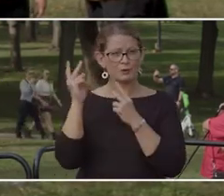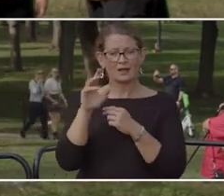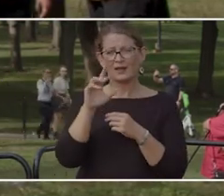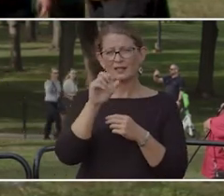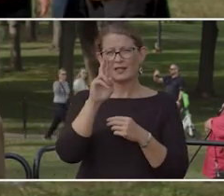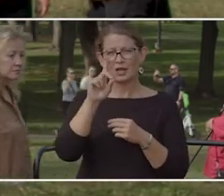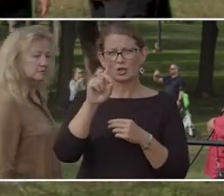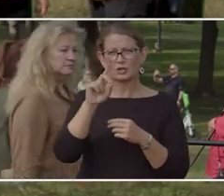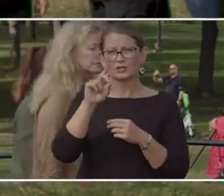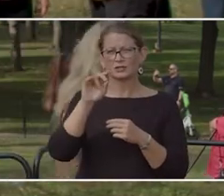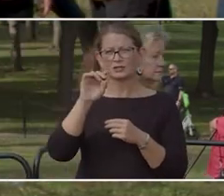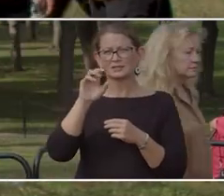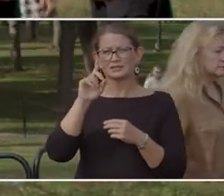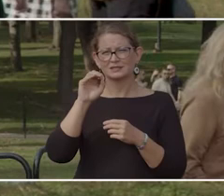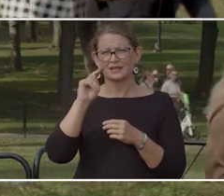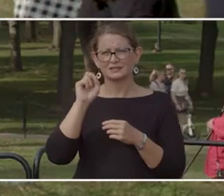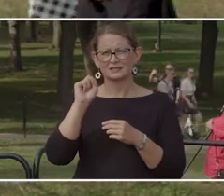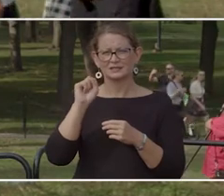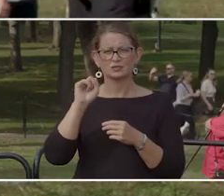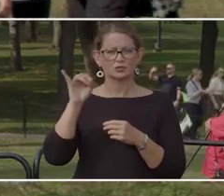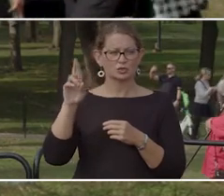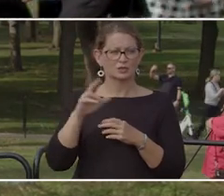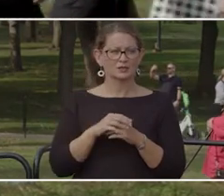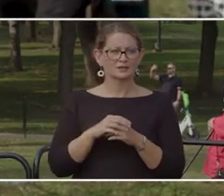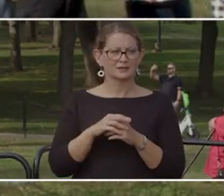Densmore, Jr., United States Army.